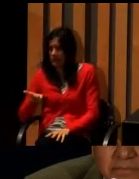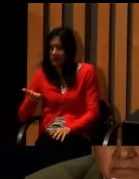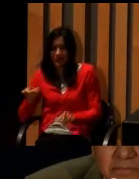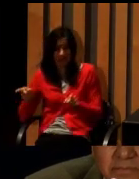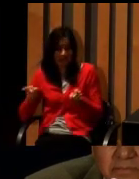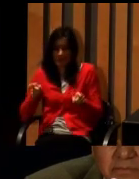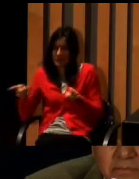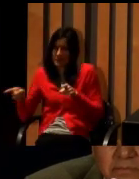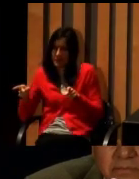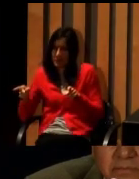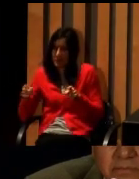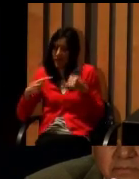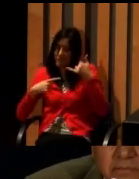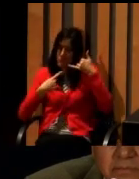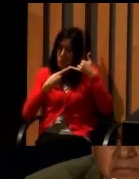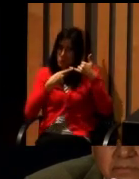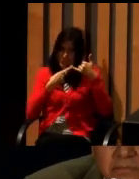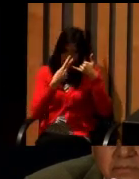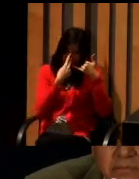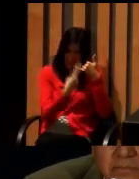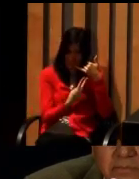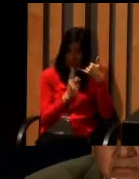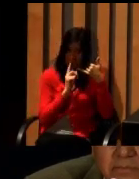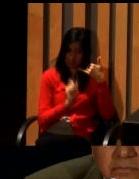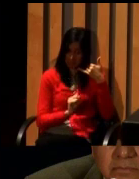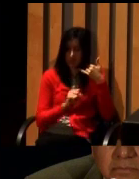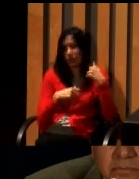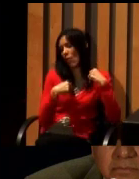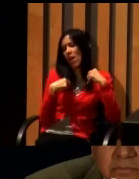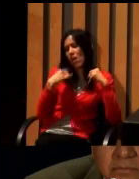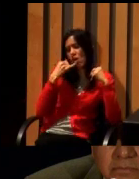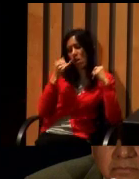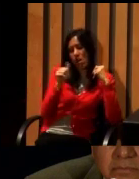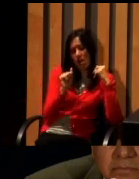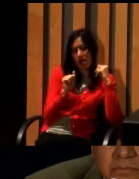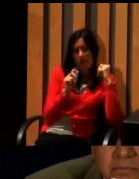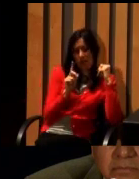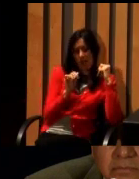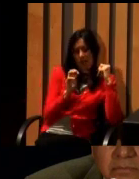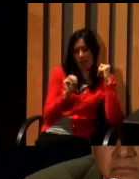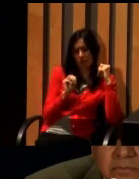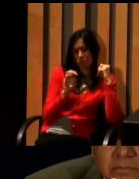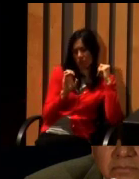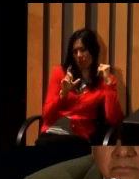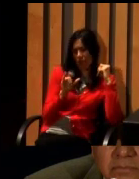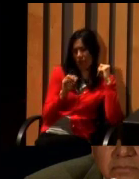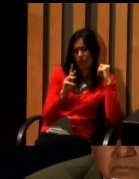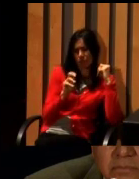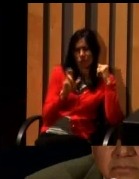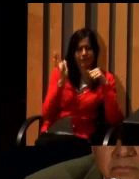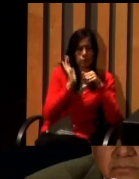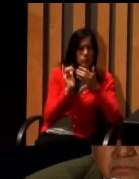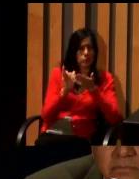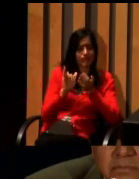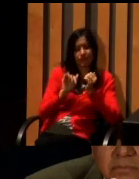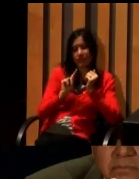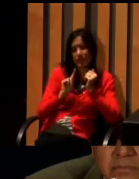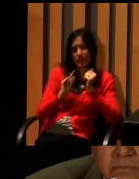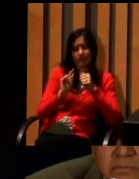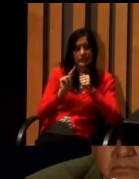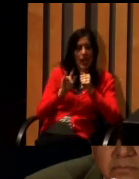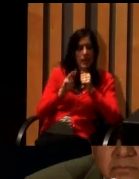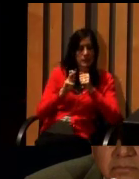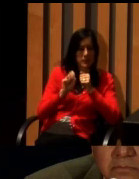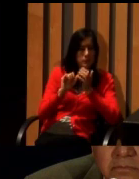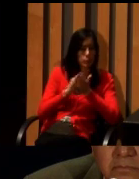research. I call up Adam Clymer, who many of you may know as a former reporter at the New York Times and was a head of the Annenberg Institute for a